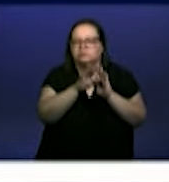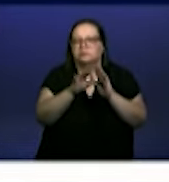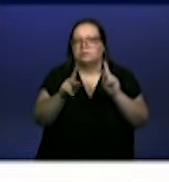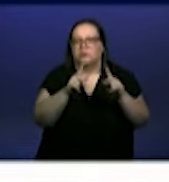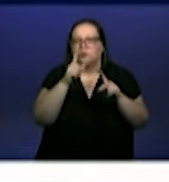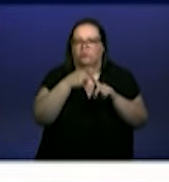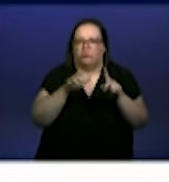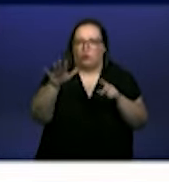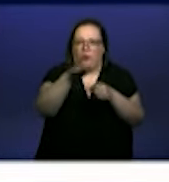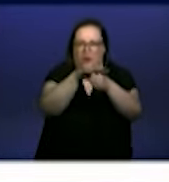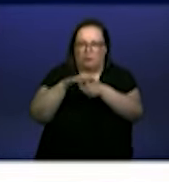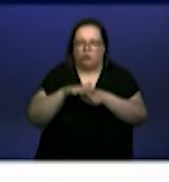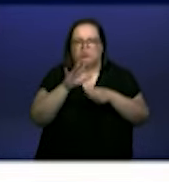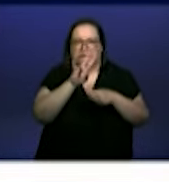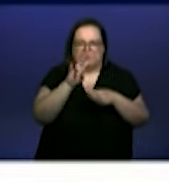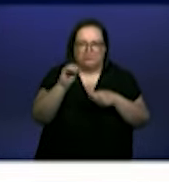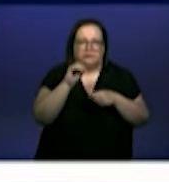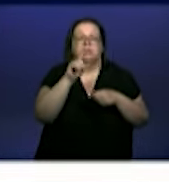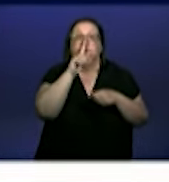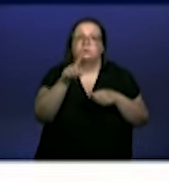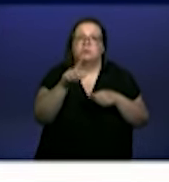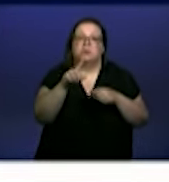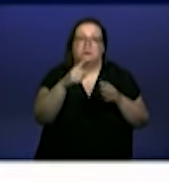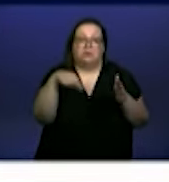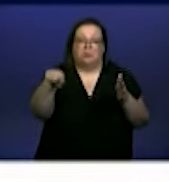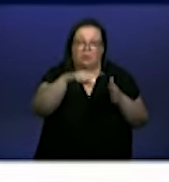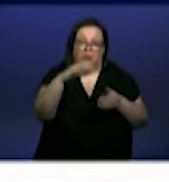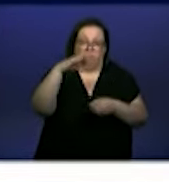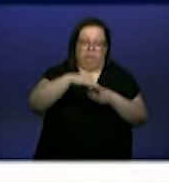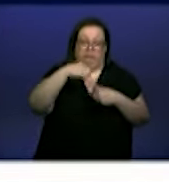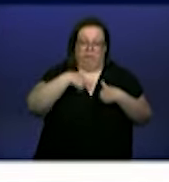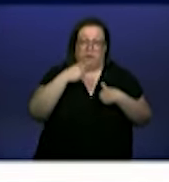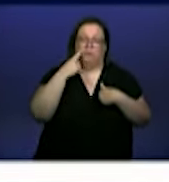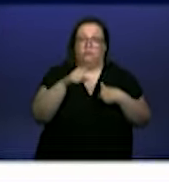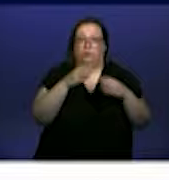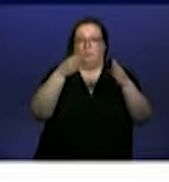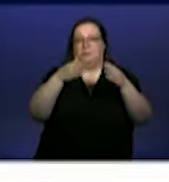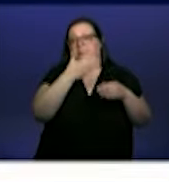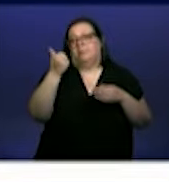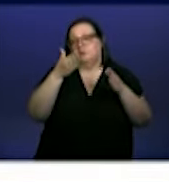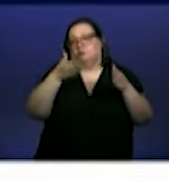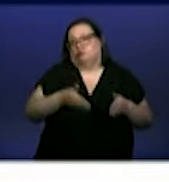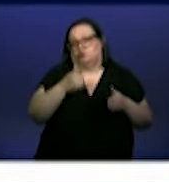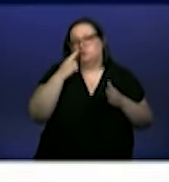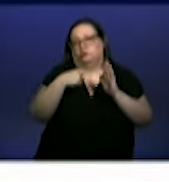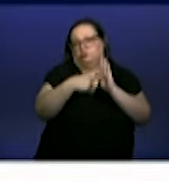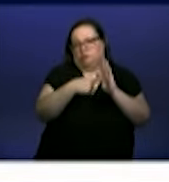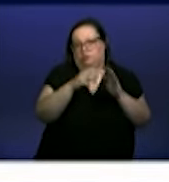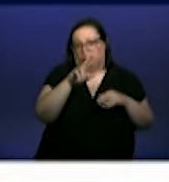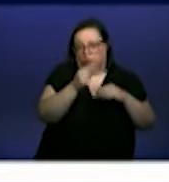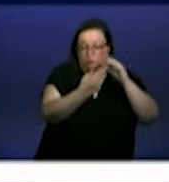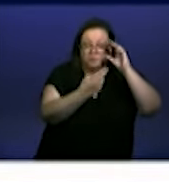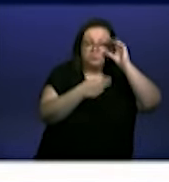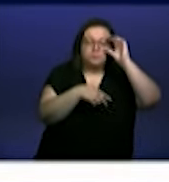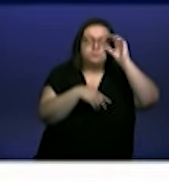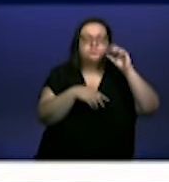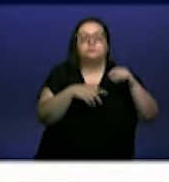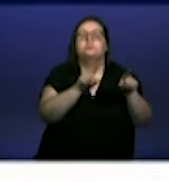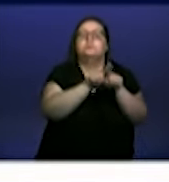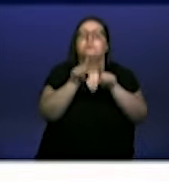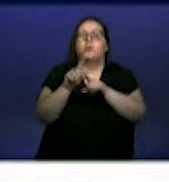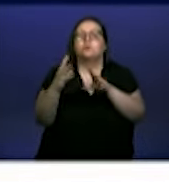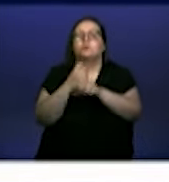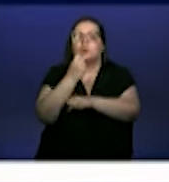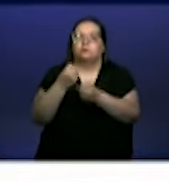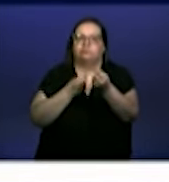candidates, and they've identified me as the best person, the person that is best suited to represent Utah. And I've also won the